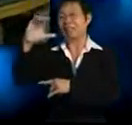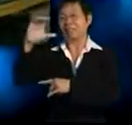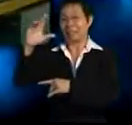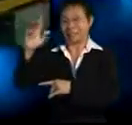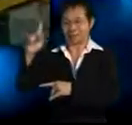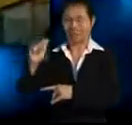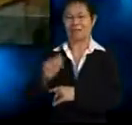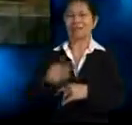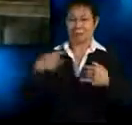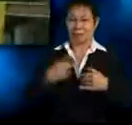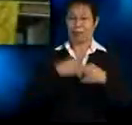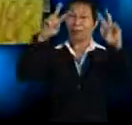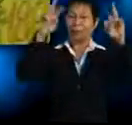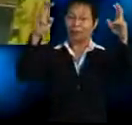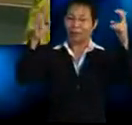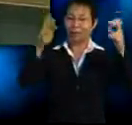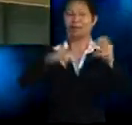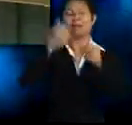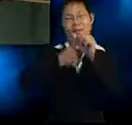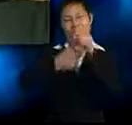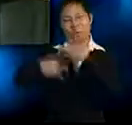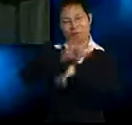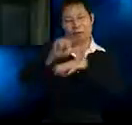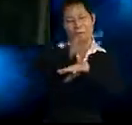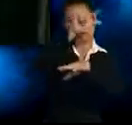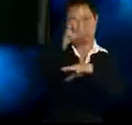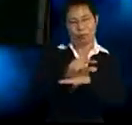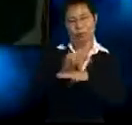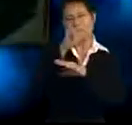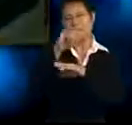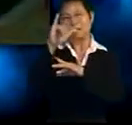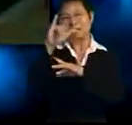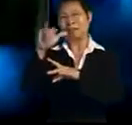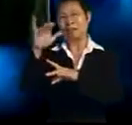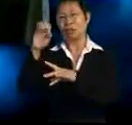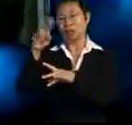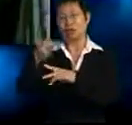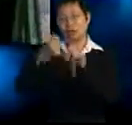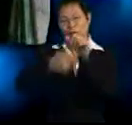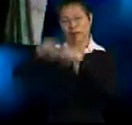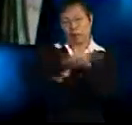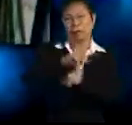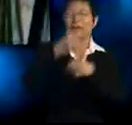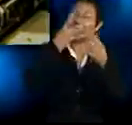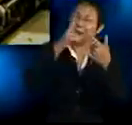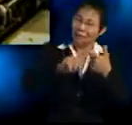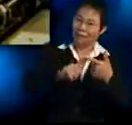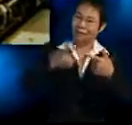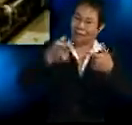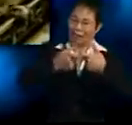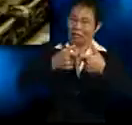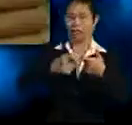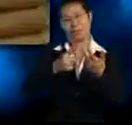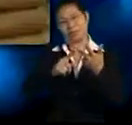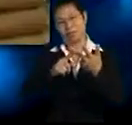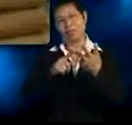Then, we will highlight the various uses of silicon compounds in our daily lives, such as glass, electronic